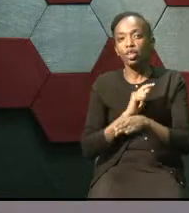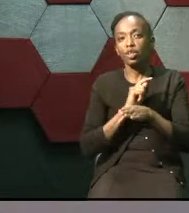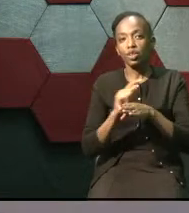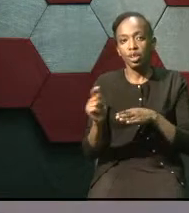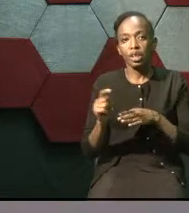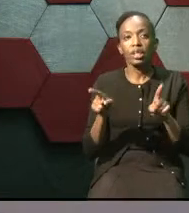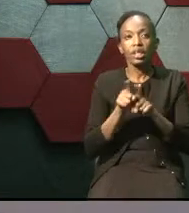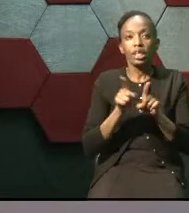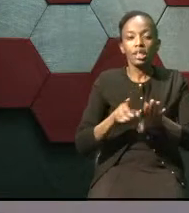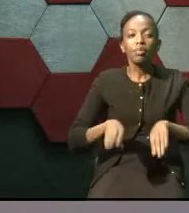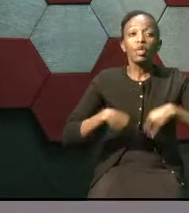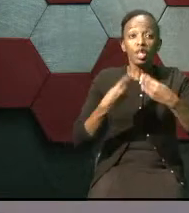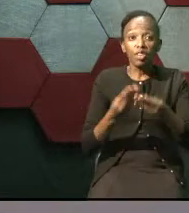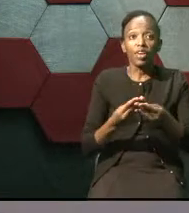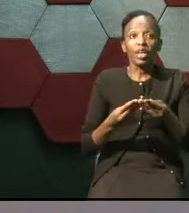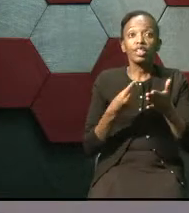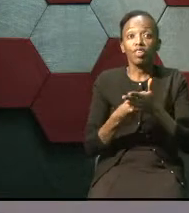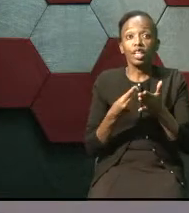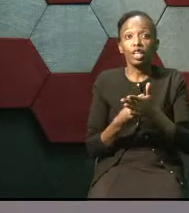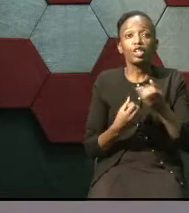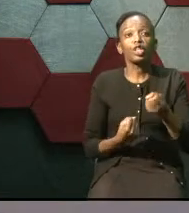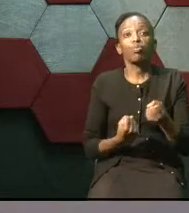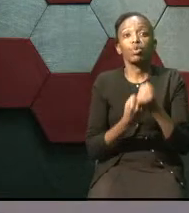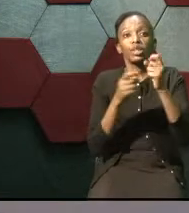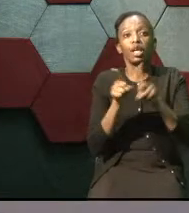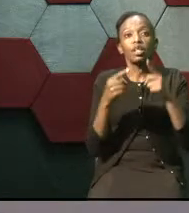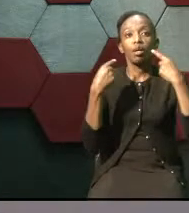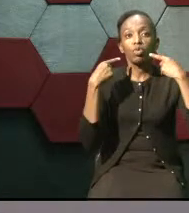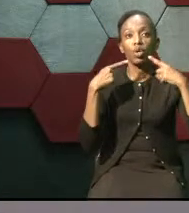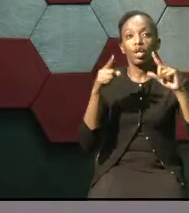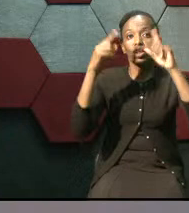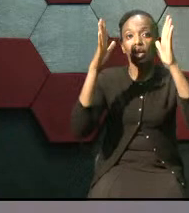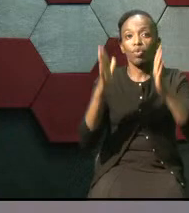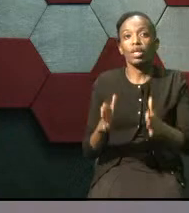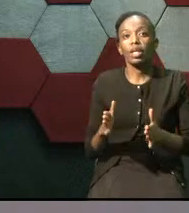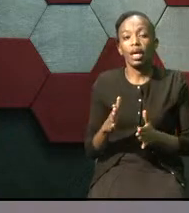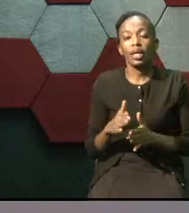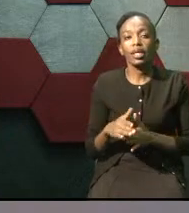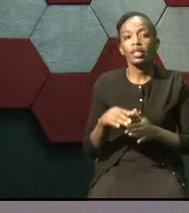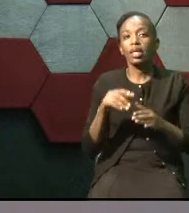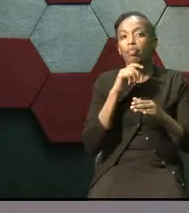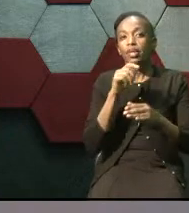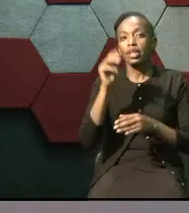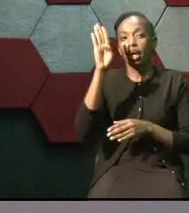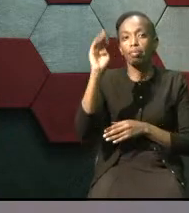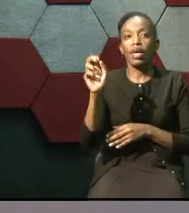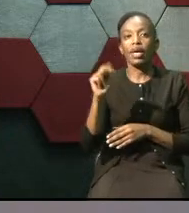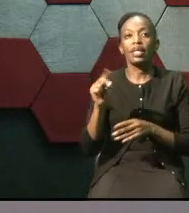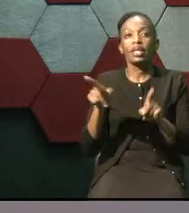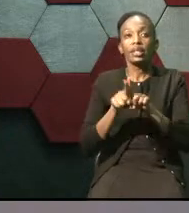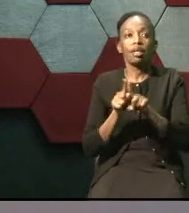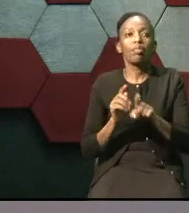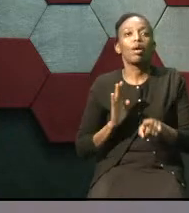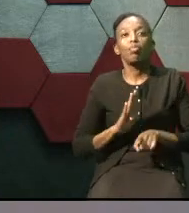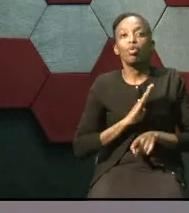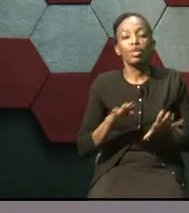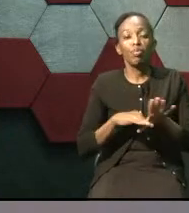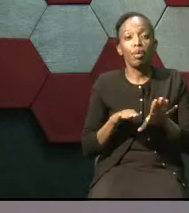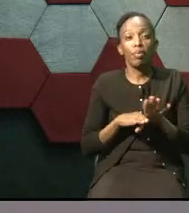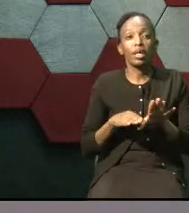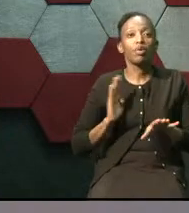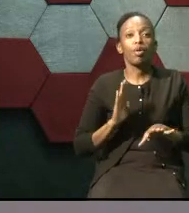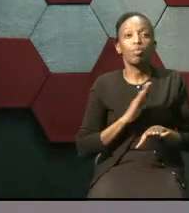us financial, strategic support as well. And to announce the winners is Mr. Ben Roberts, also a board member or a board representative